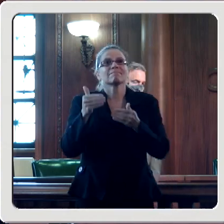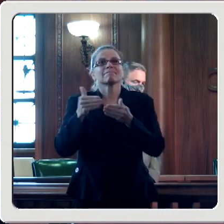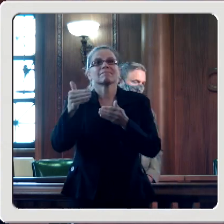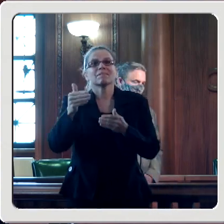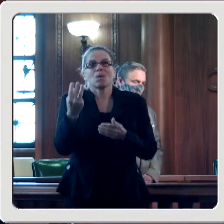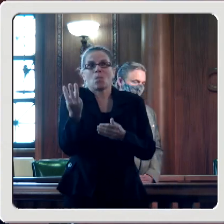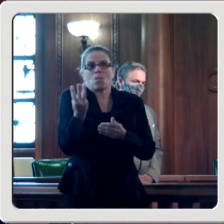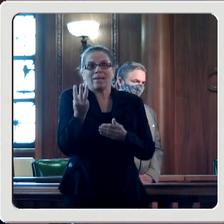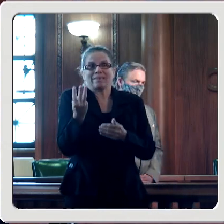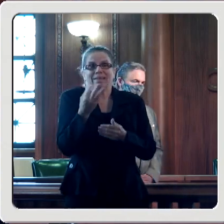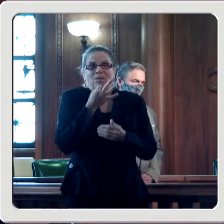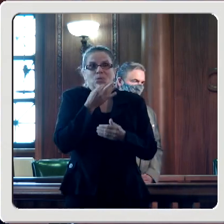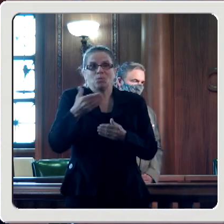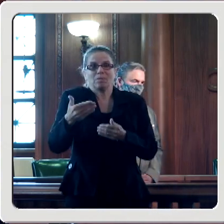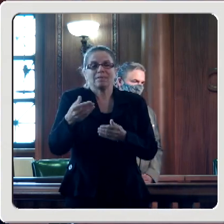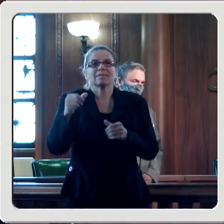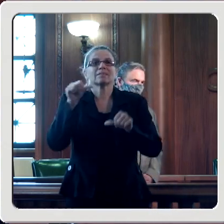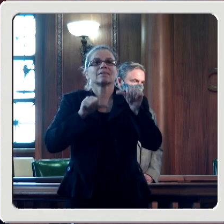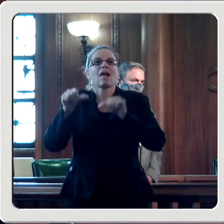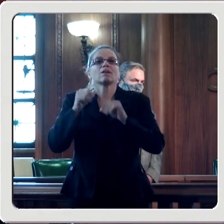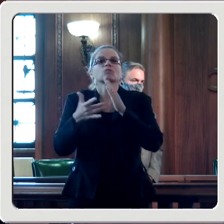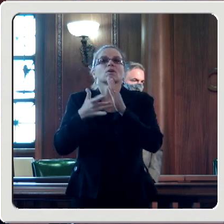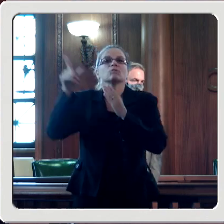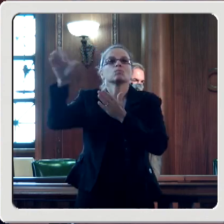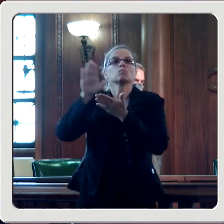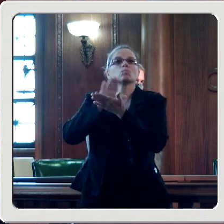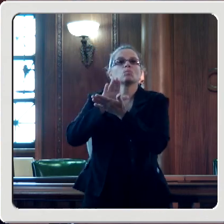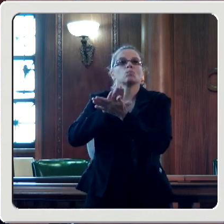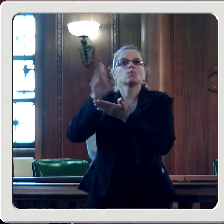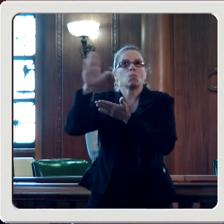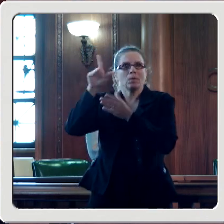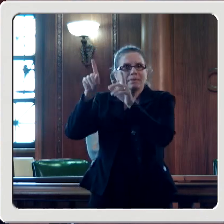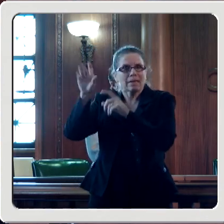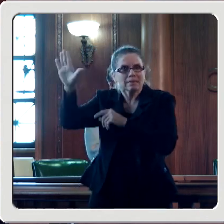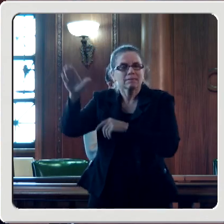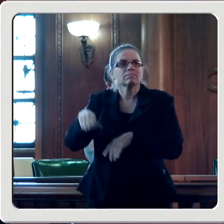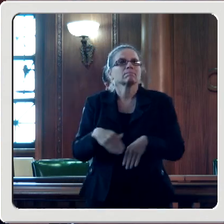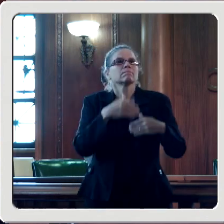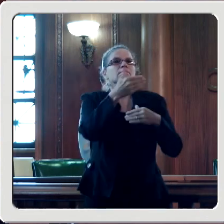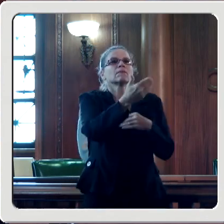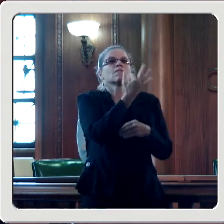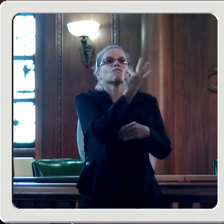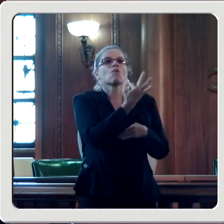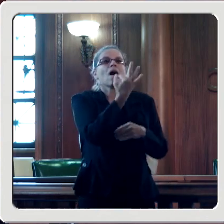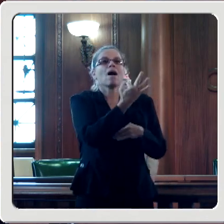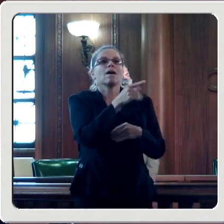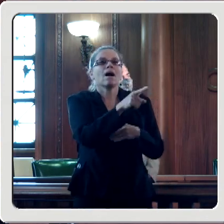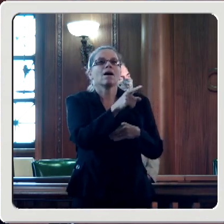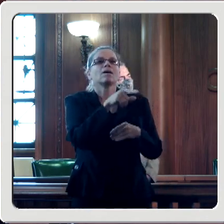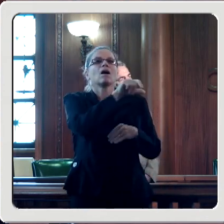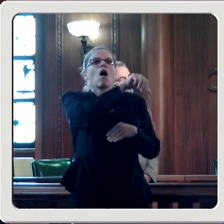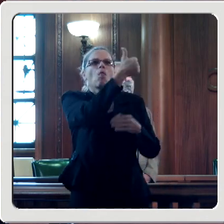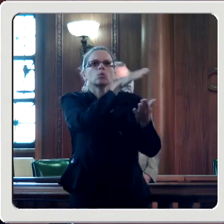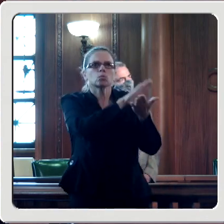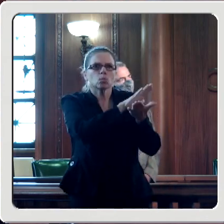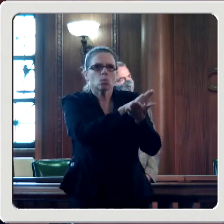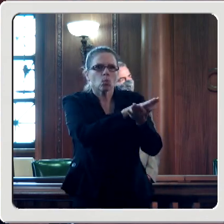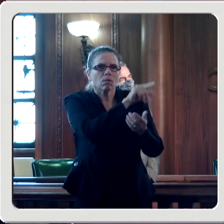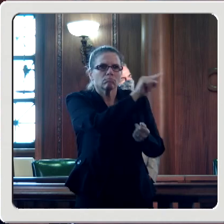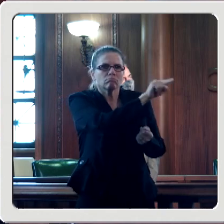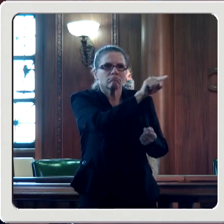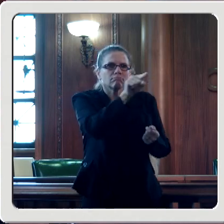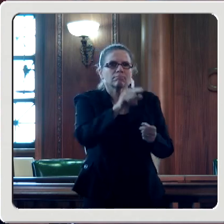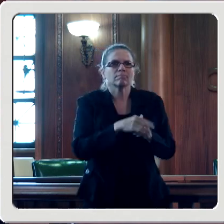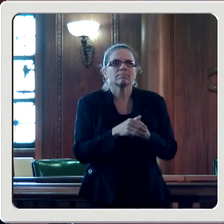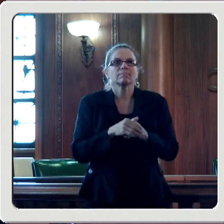August 28th, Elias Brookins. On September 2nd, Claudio